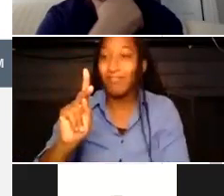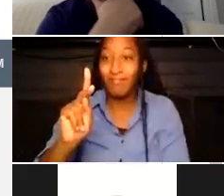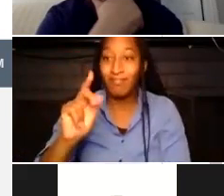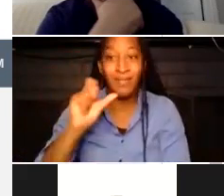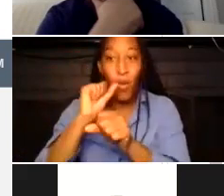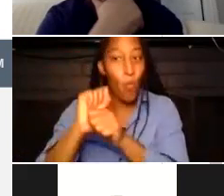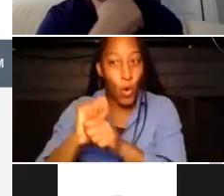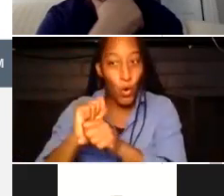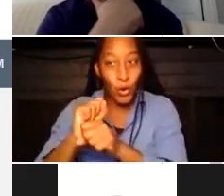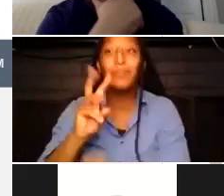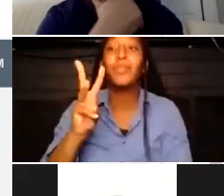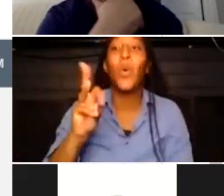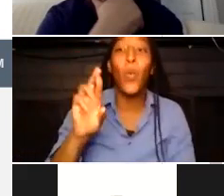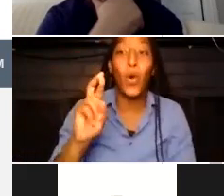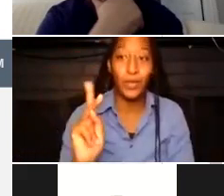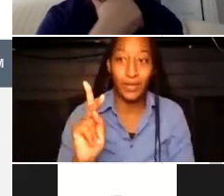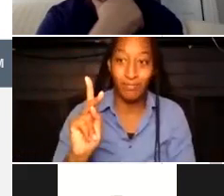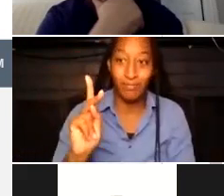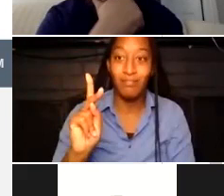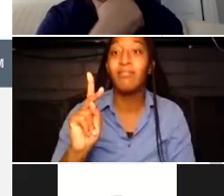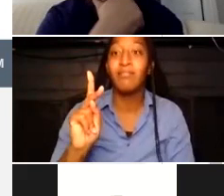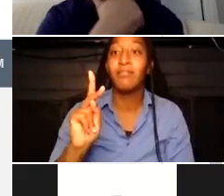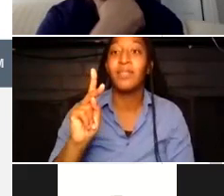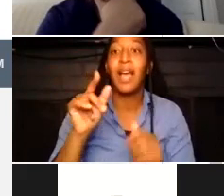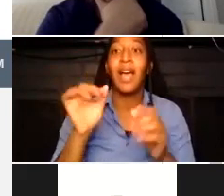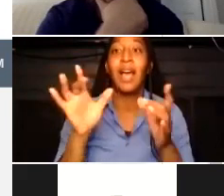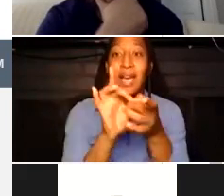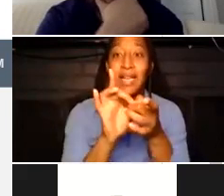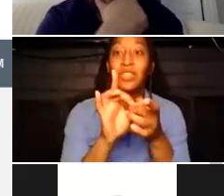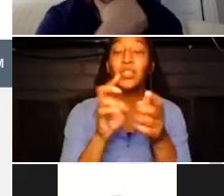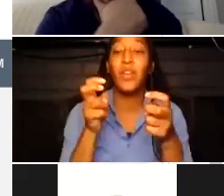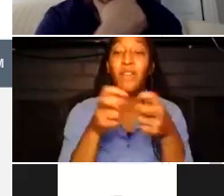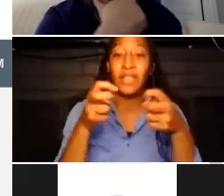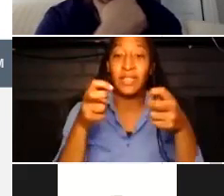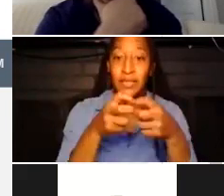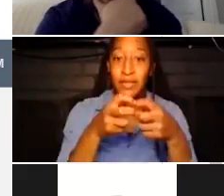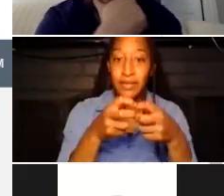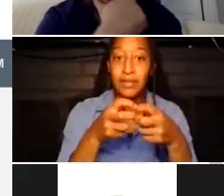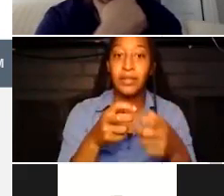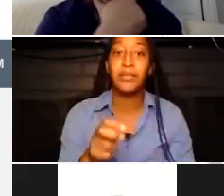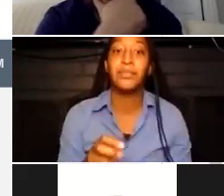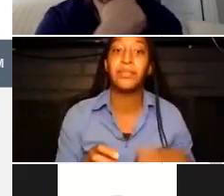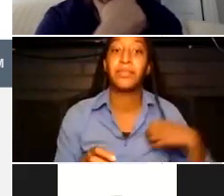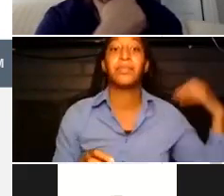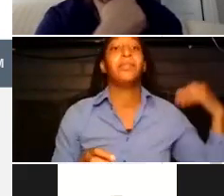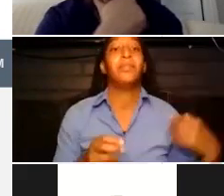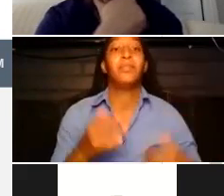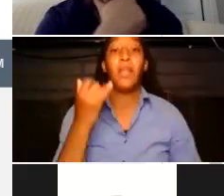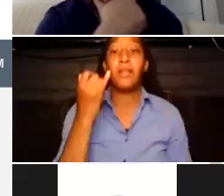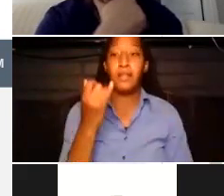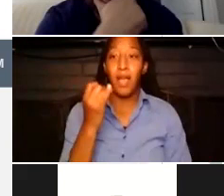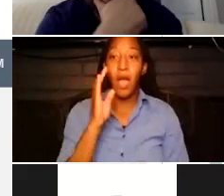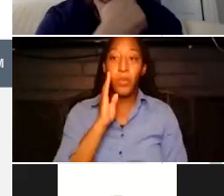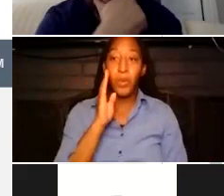process purposes. And so what we need to see is get a handle on are the different types